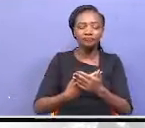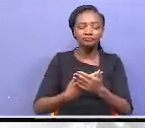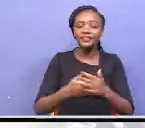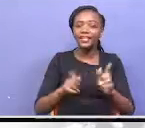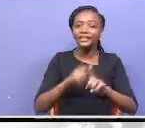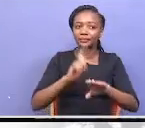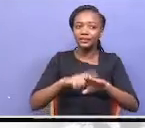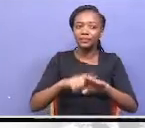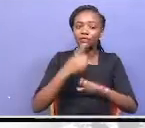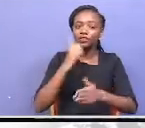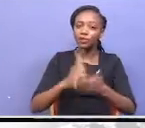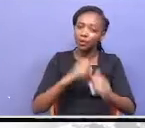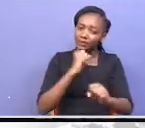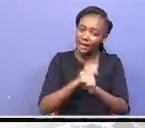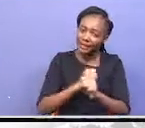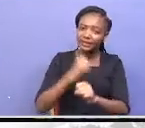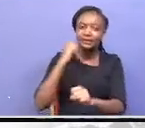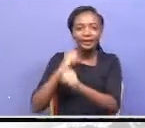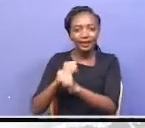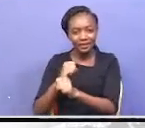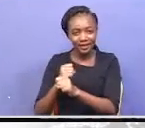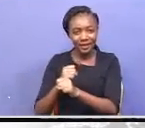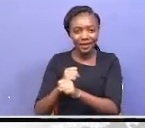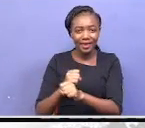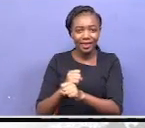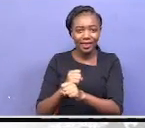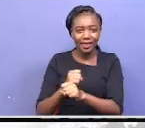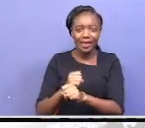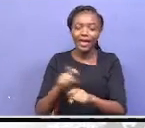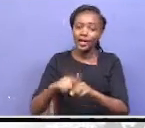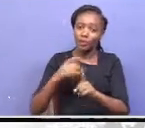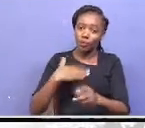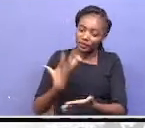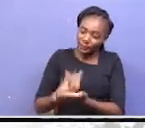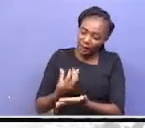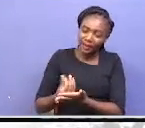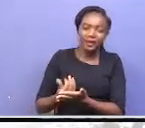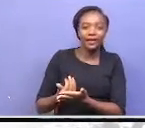We are saying kazi ni kazi. And we are saying pesa mofukoni.